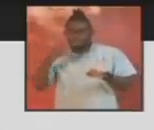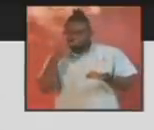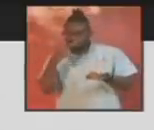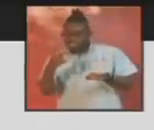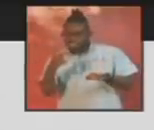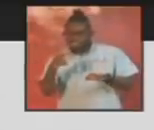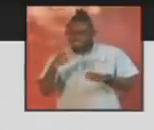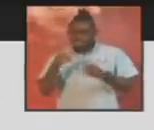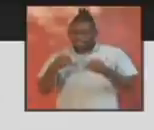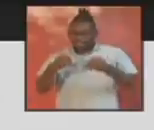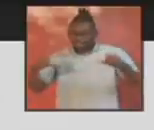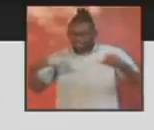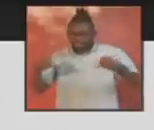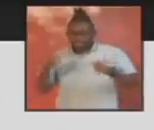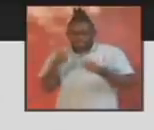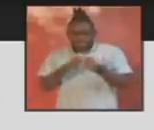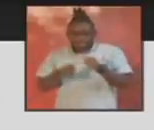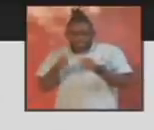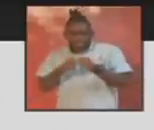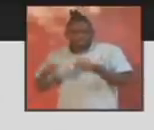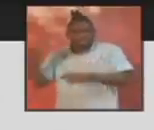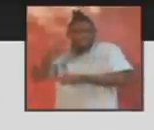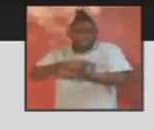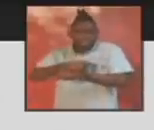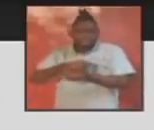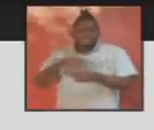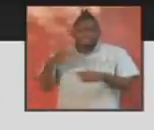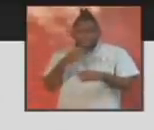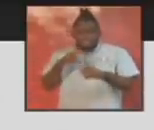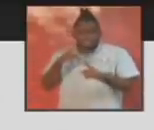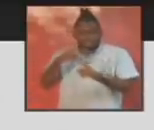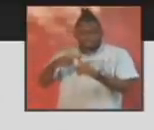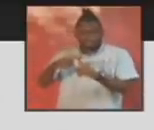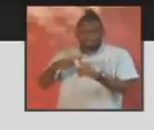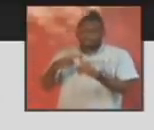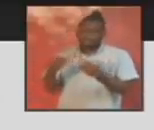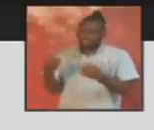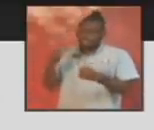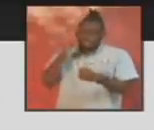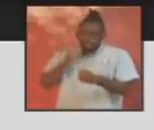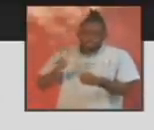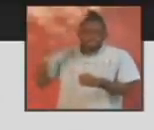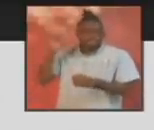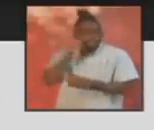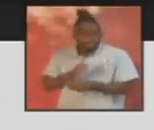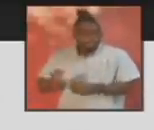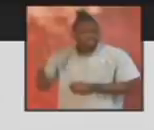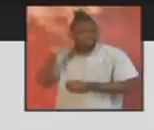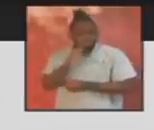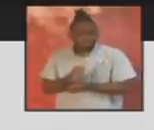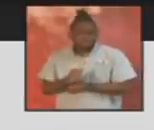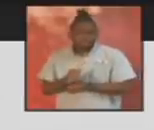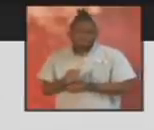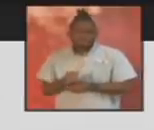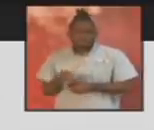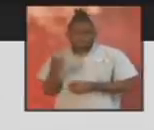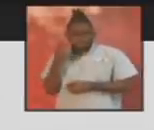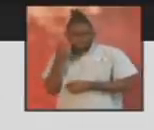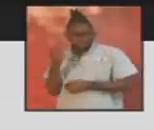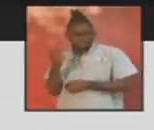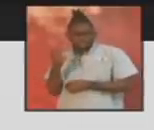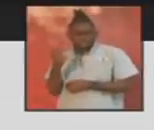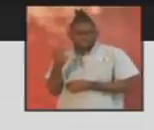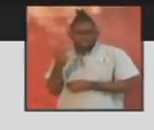as in the number of cases that would have presented on a given day. And we see that overall